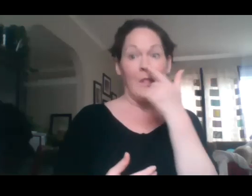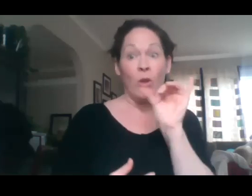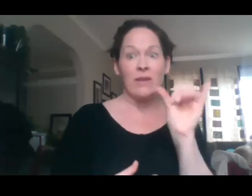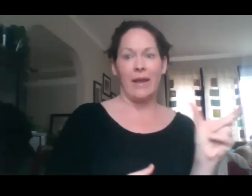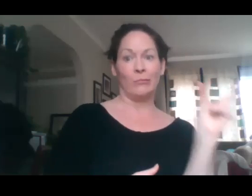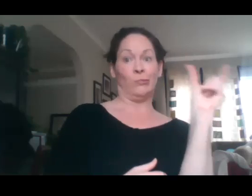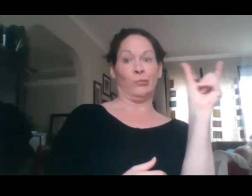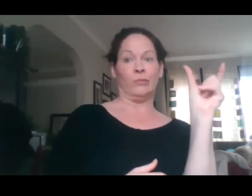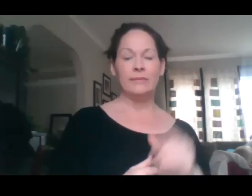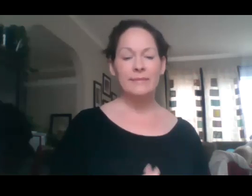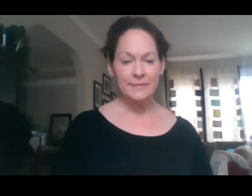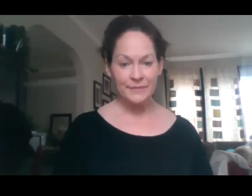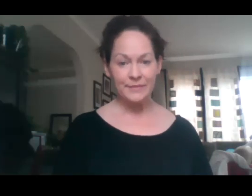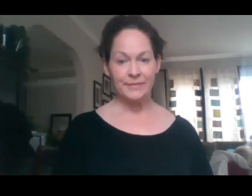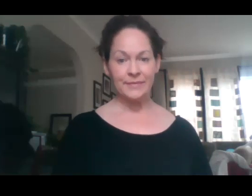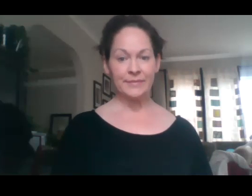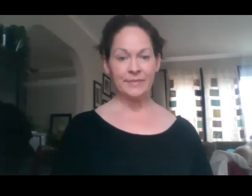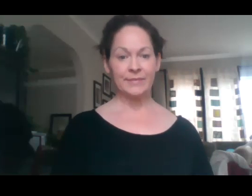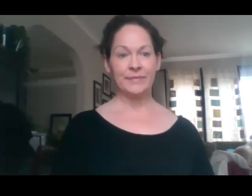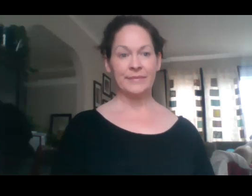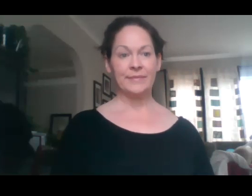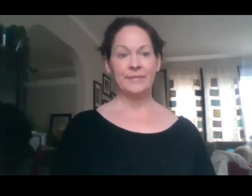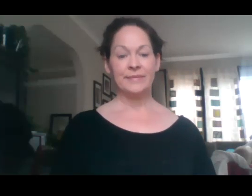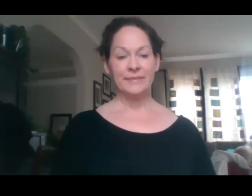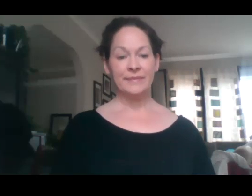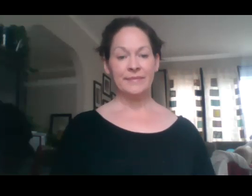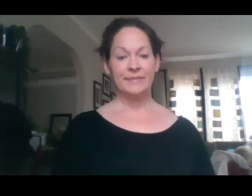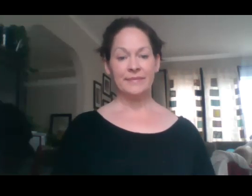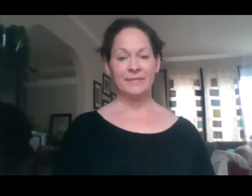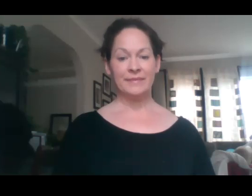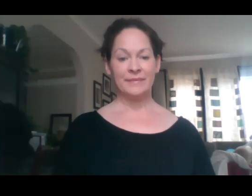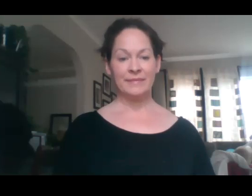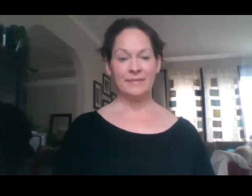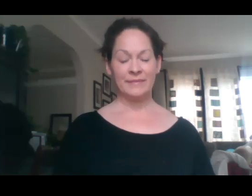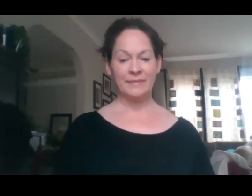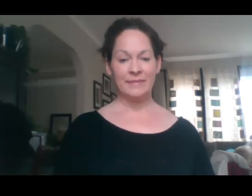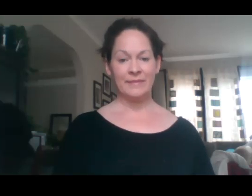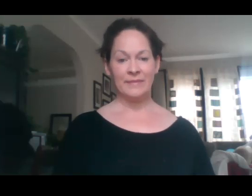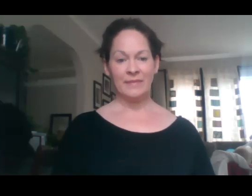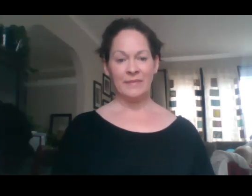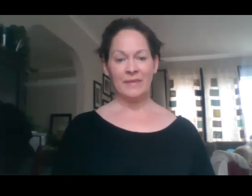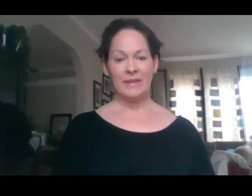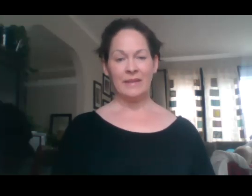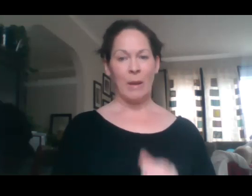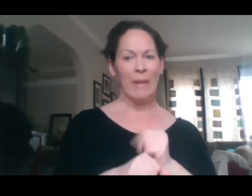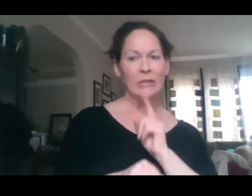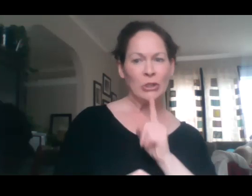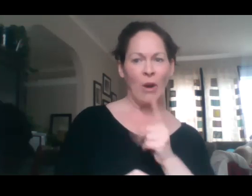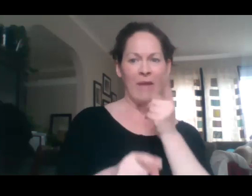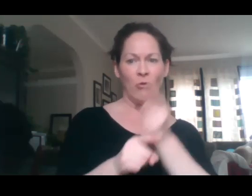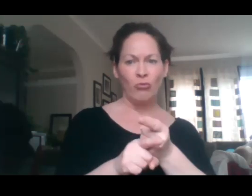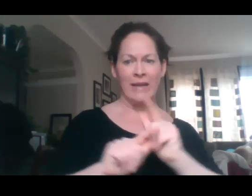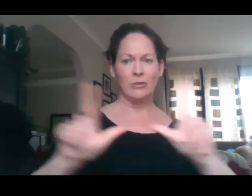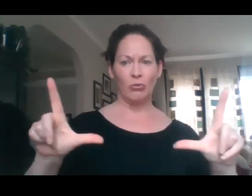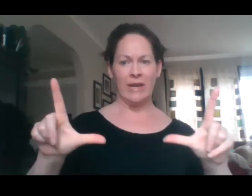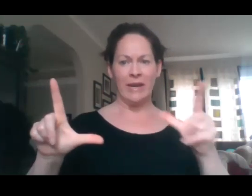And what we can see and what we're going to know from our answers. I'm going to peek to make sure I'm still on the blackboard. Good. All right. And so